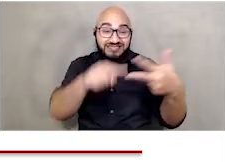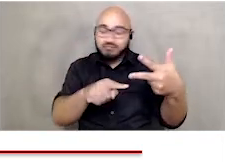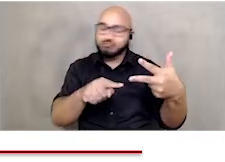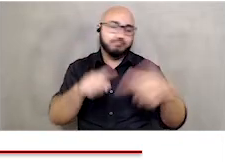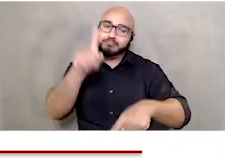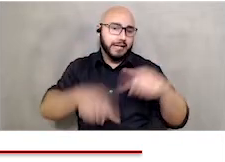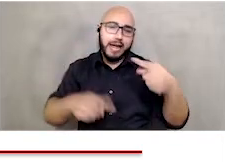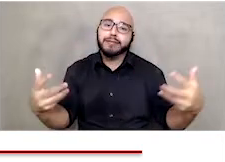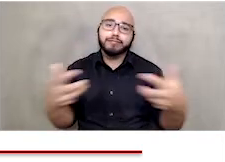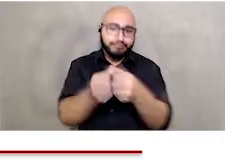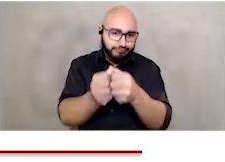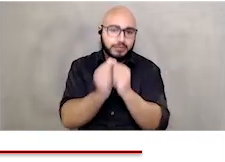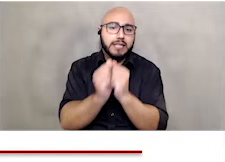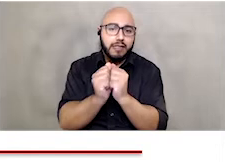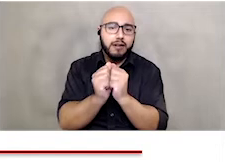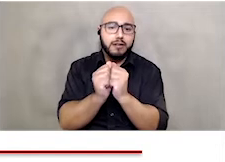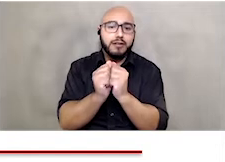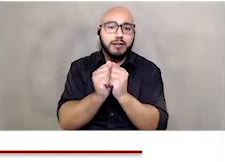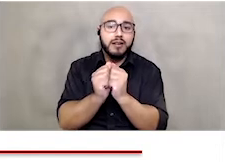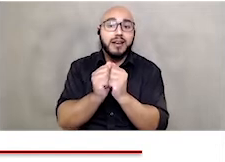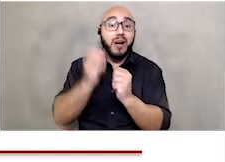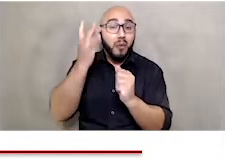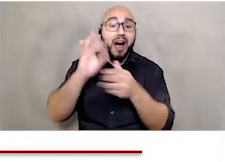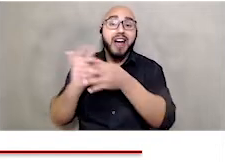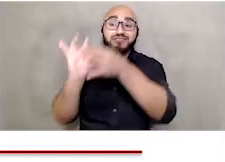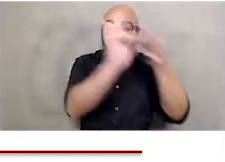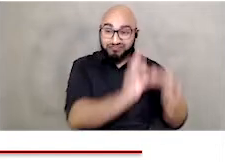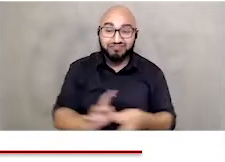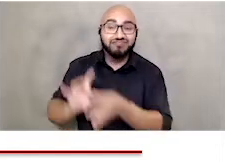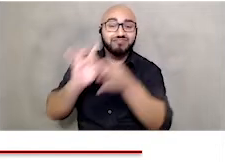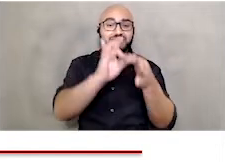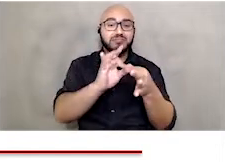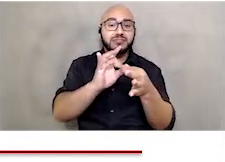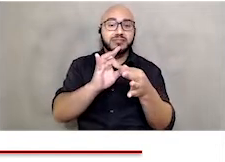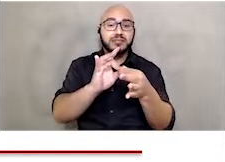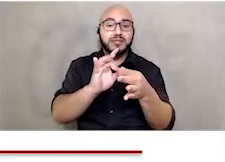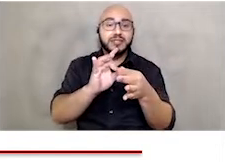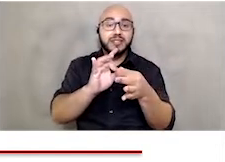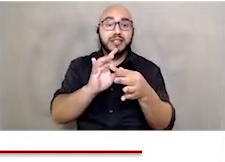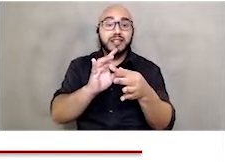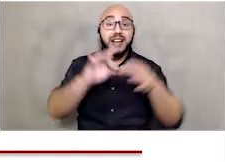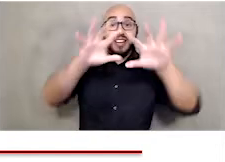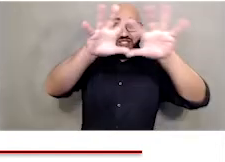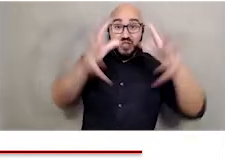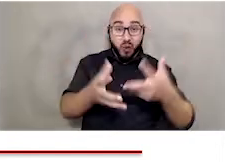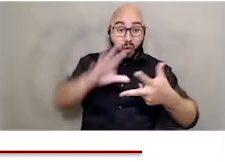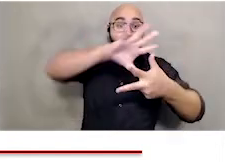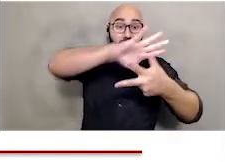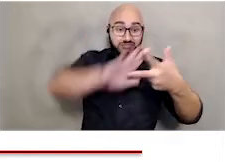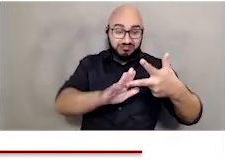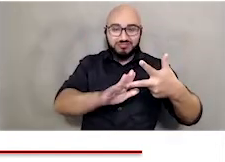mutual determination. The whole organizes the parts, and the parts organize the